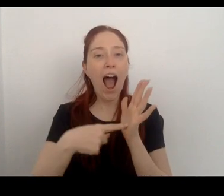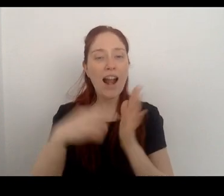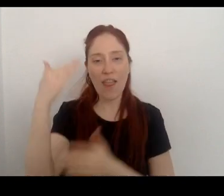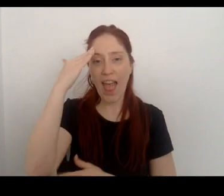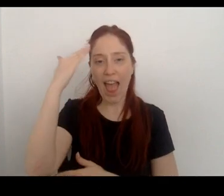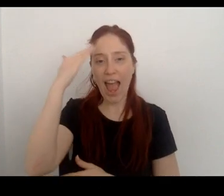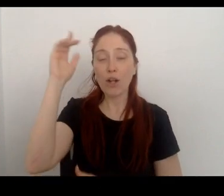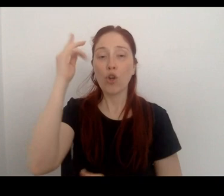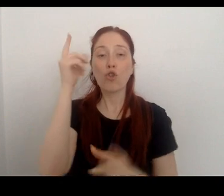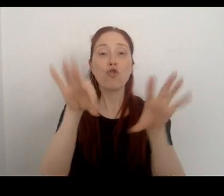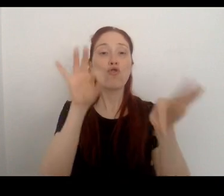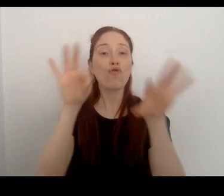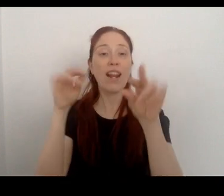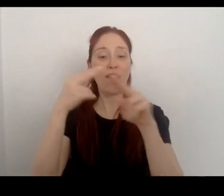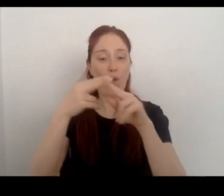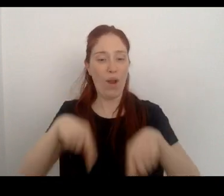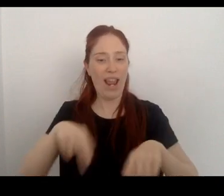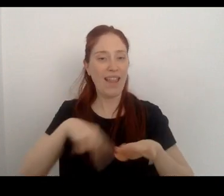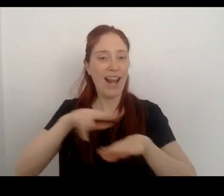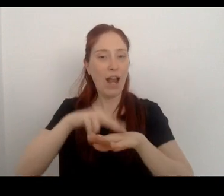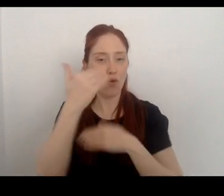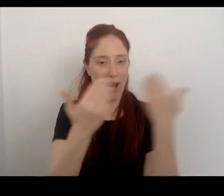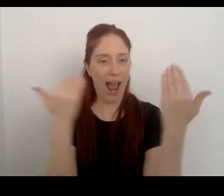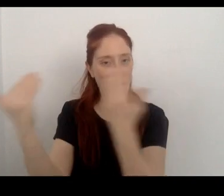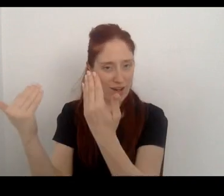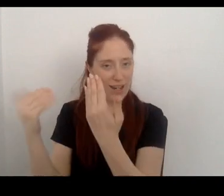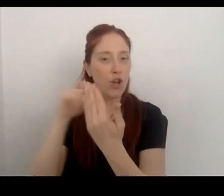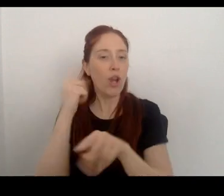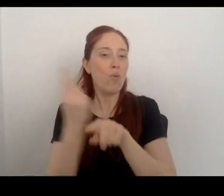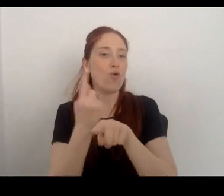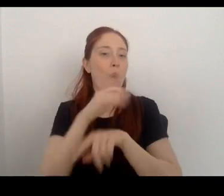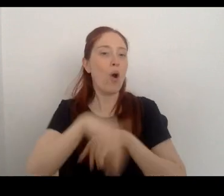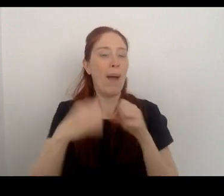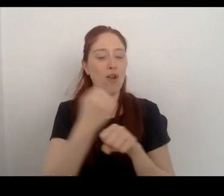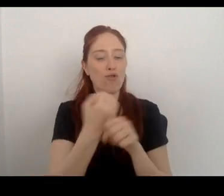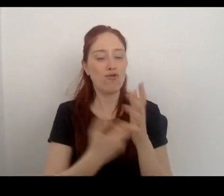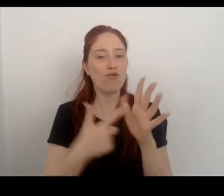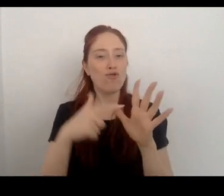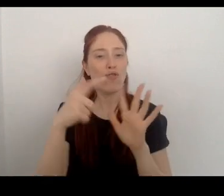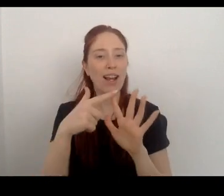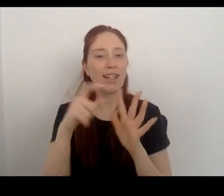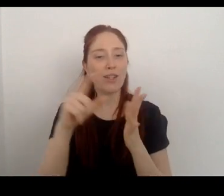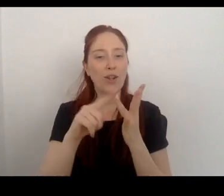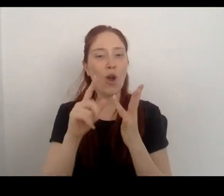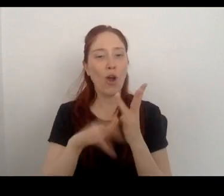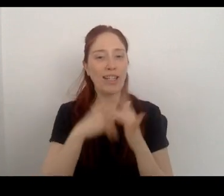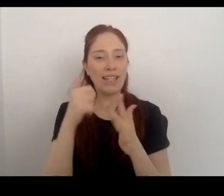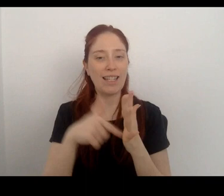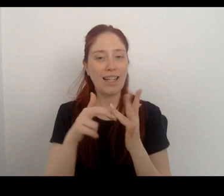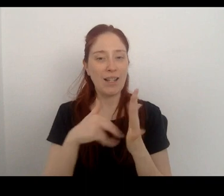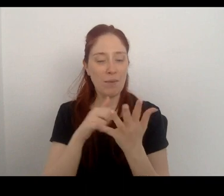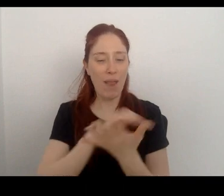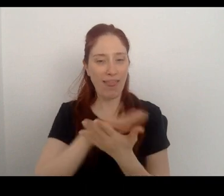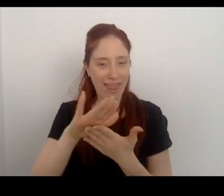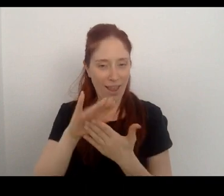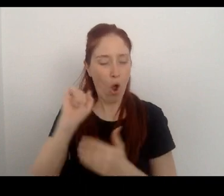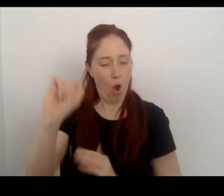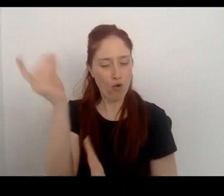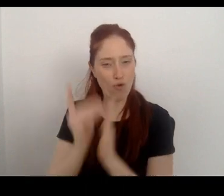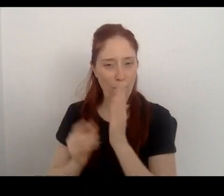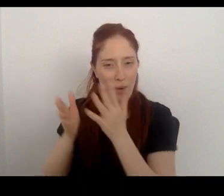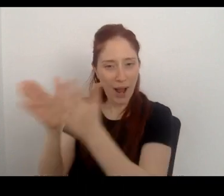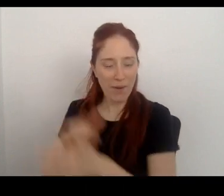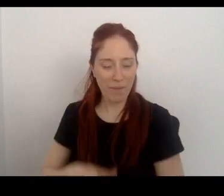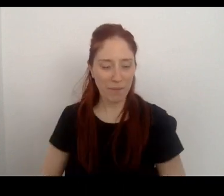Grace Cossington Smith and her approach to drawing. Hello, and welcome to Making It Modern, an exhibition that's part